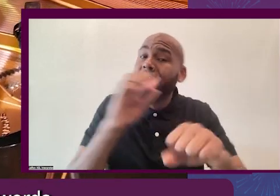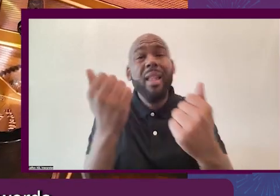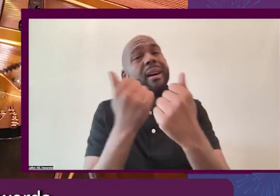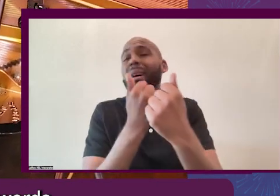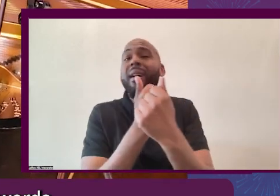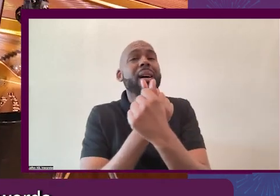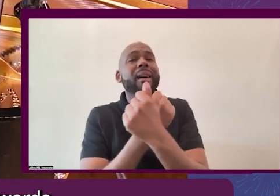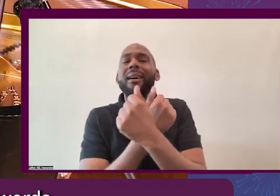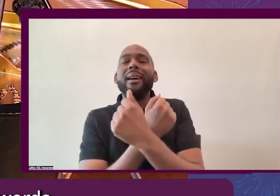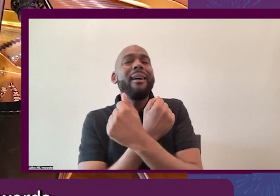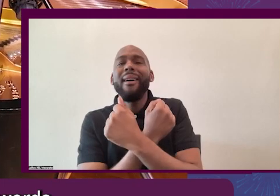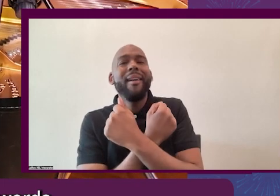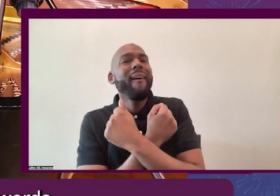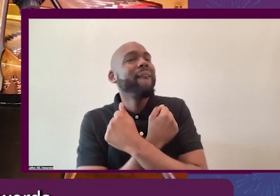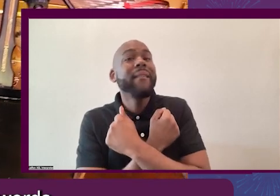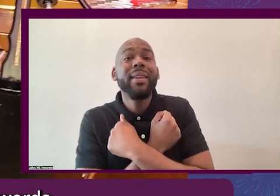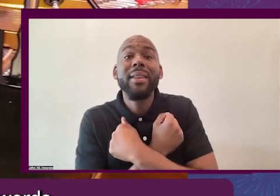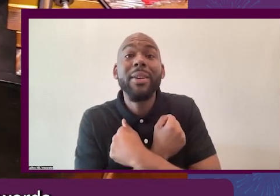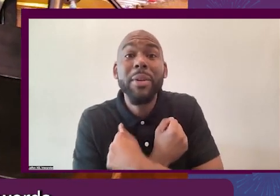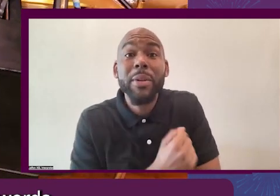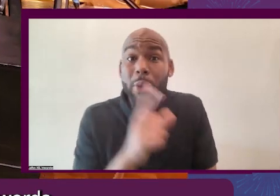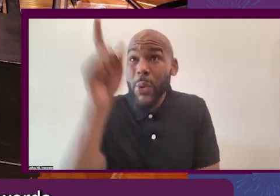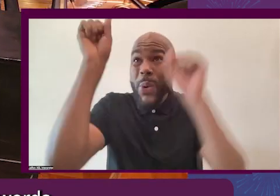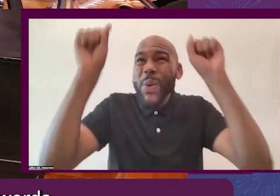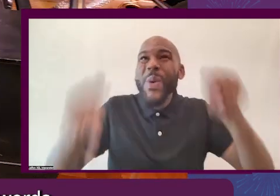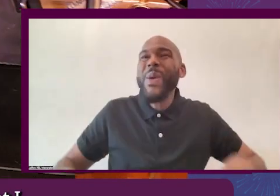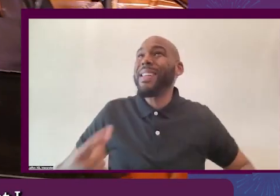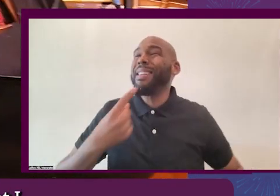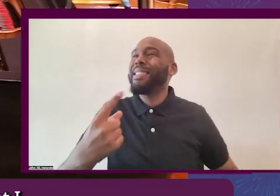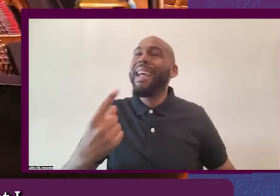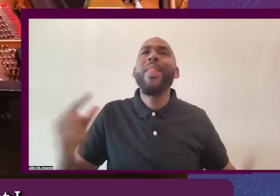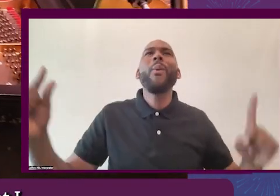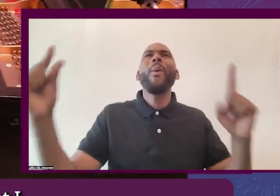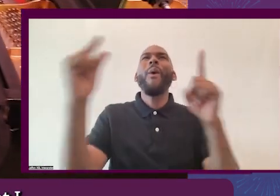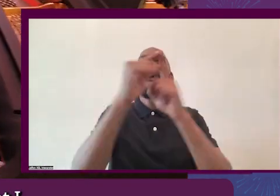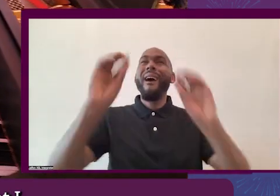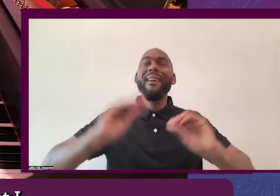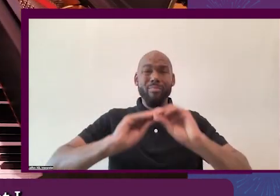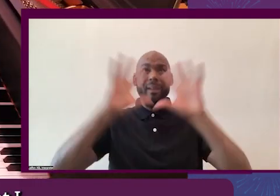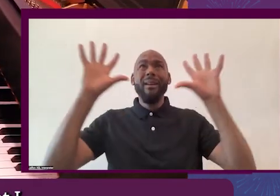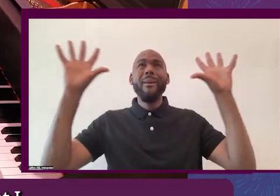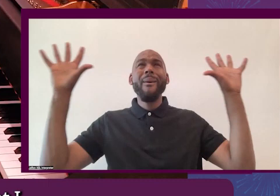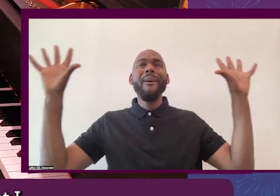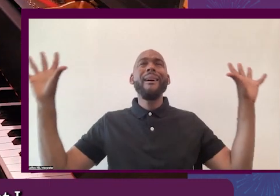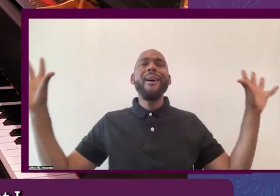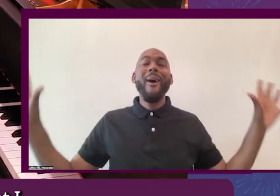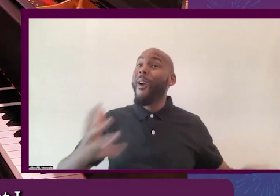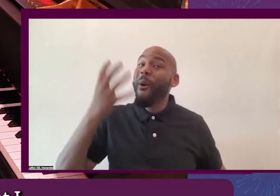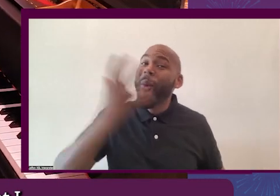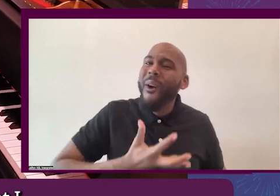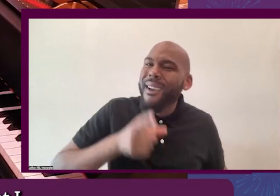And if you were in love, then you could say the